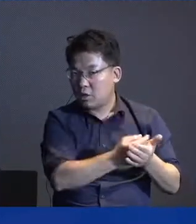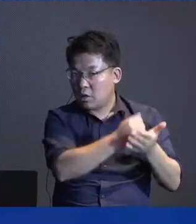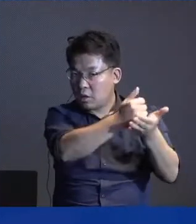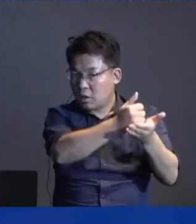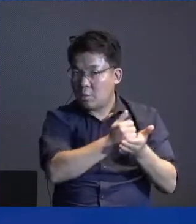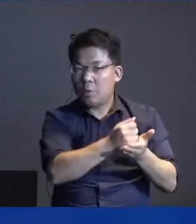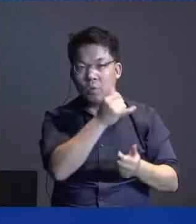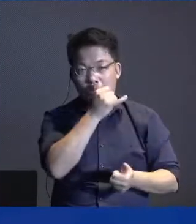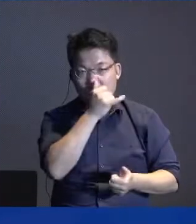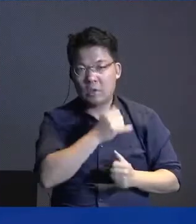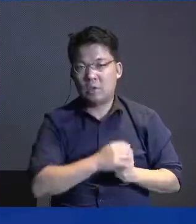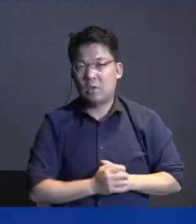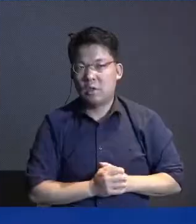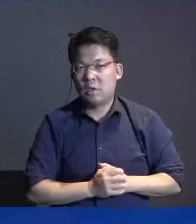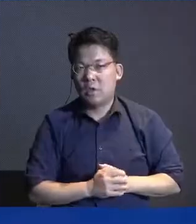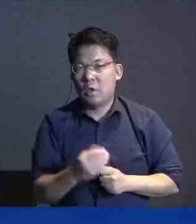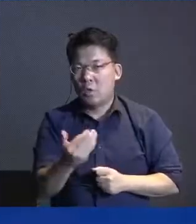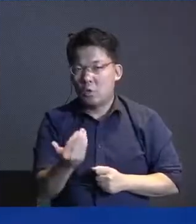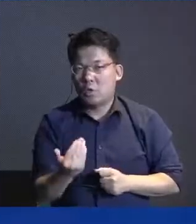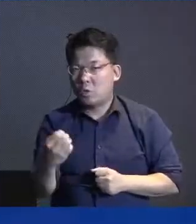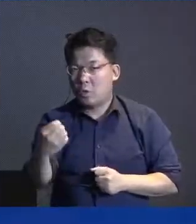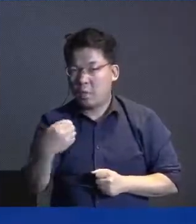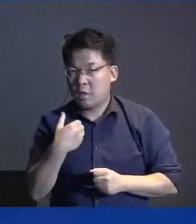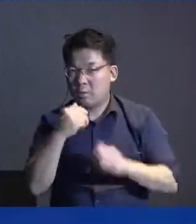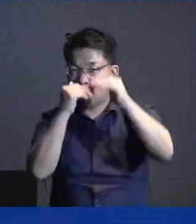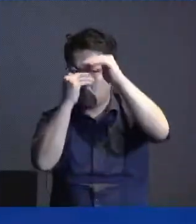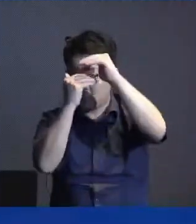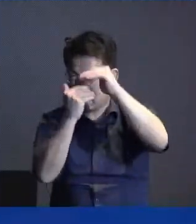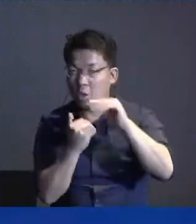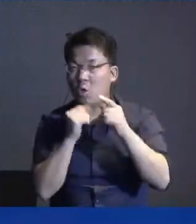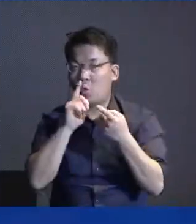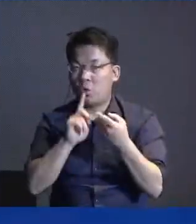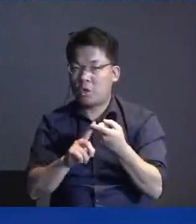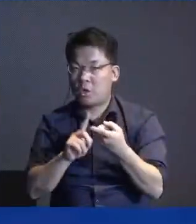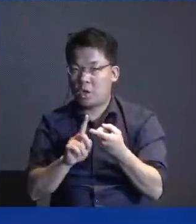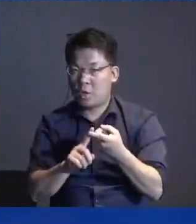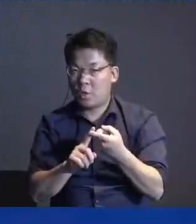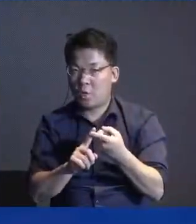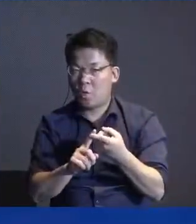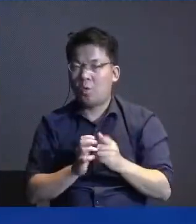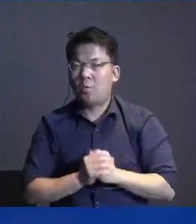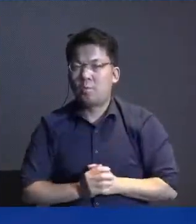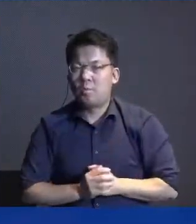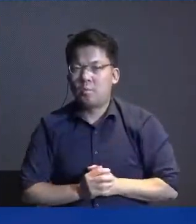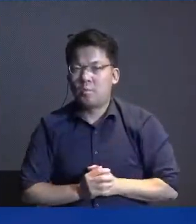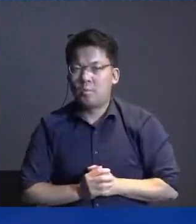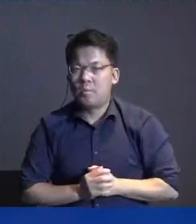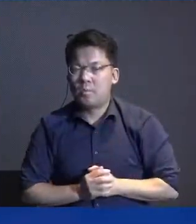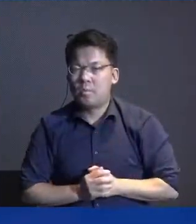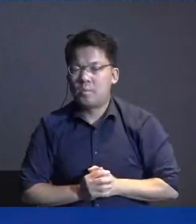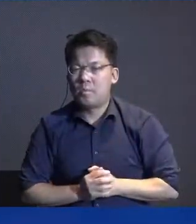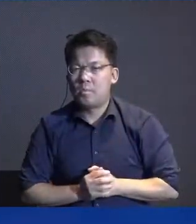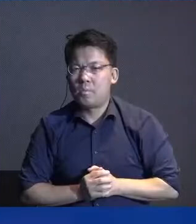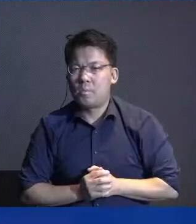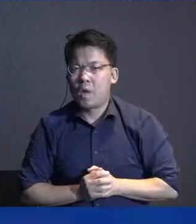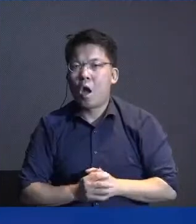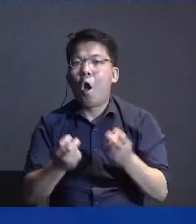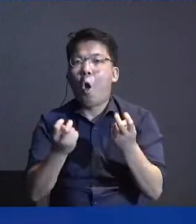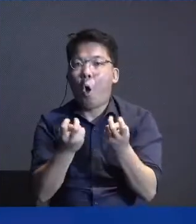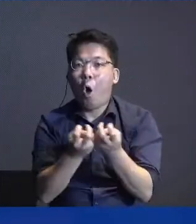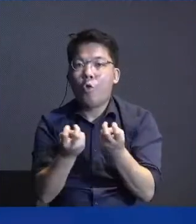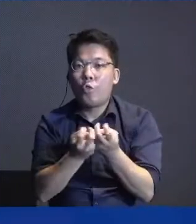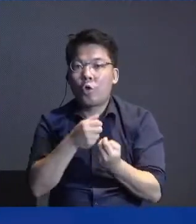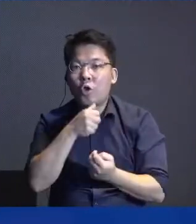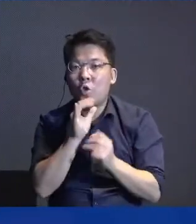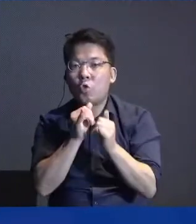you actually said, especially to like how to improve in terms of how to improve resilience and optimism, I